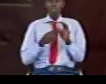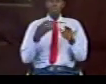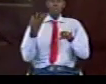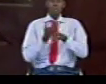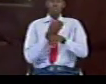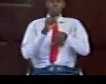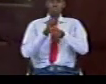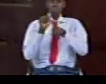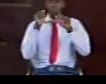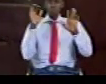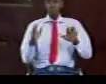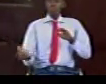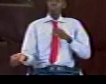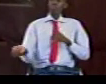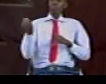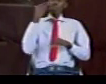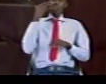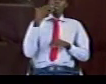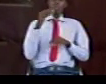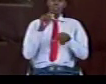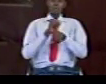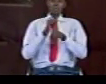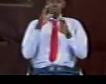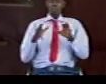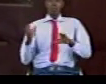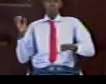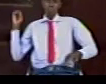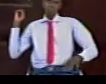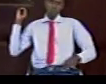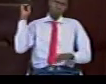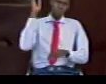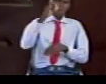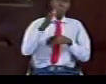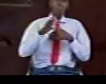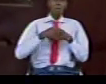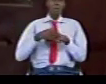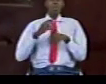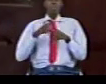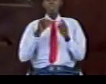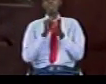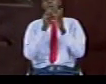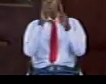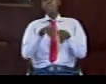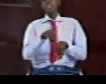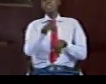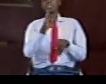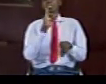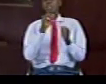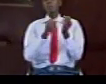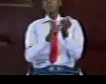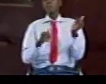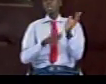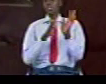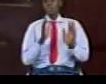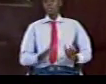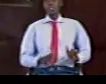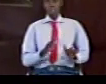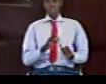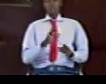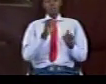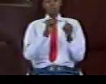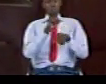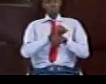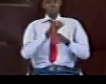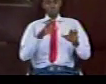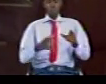then you throw it back to them. But the person you are throwing it back to is a backslider, is a sinner. And then you say, you throw that to me, he